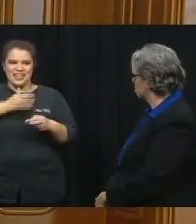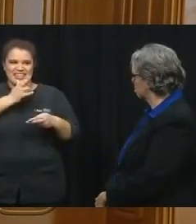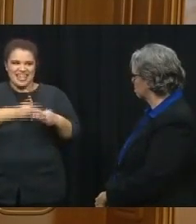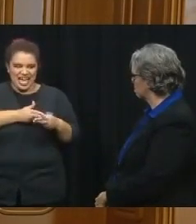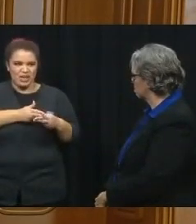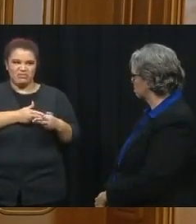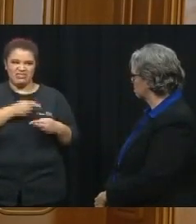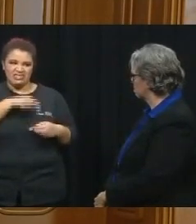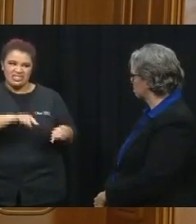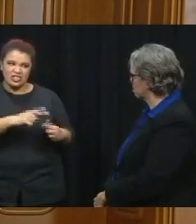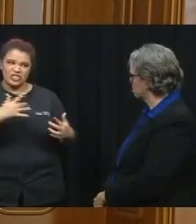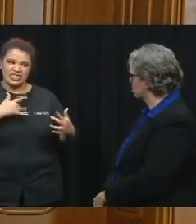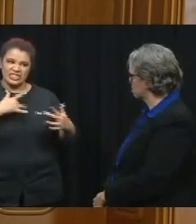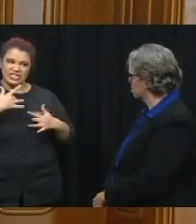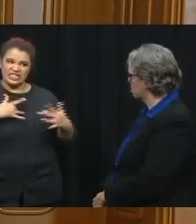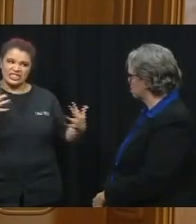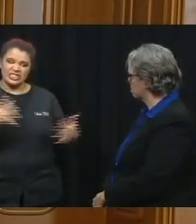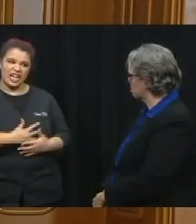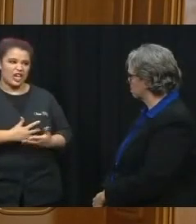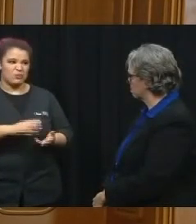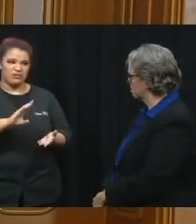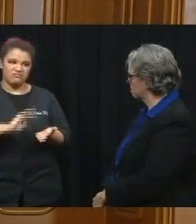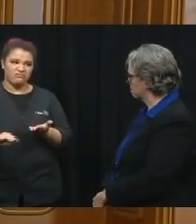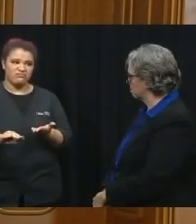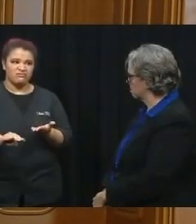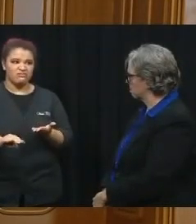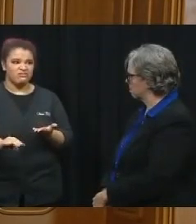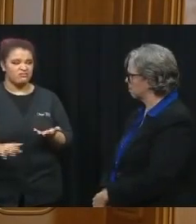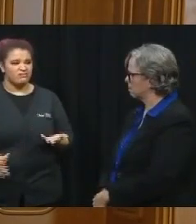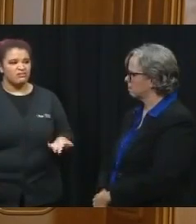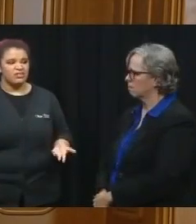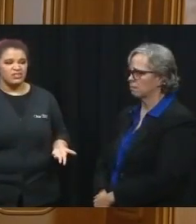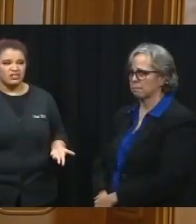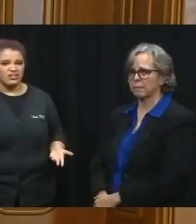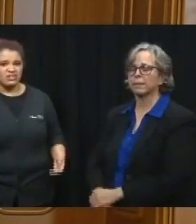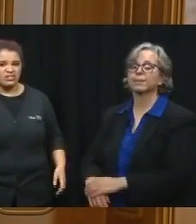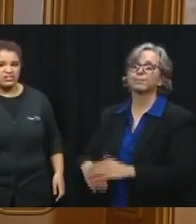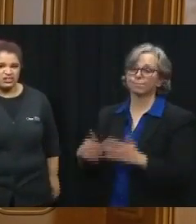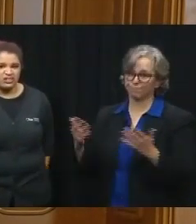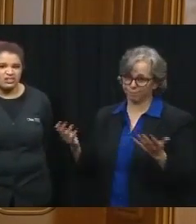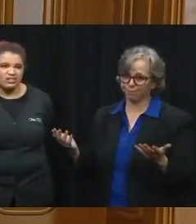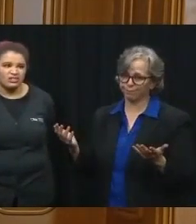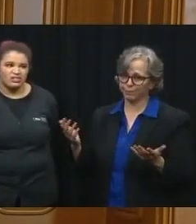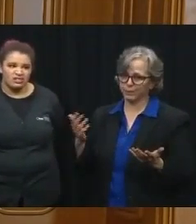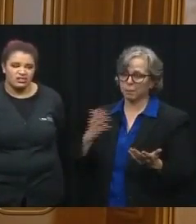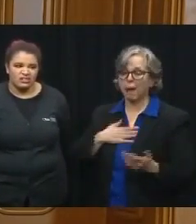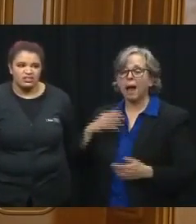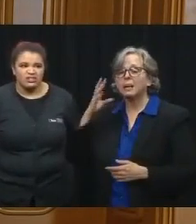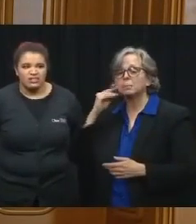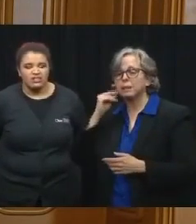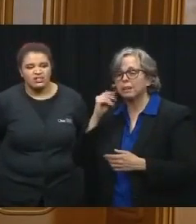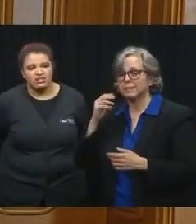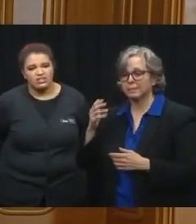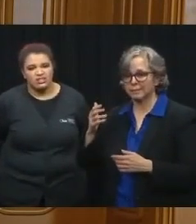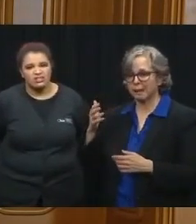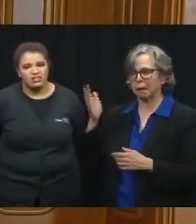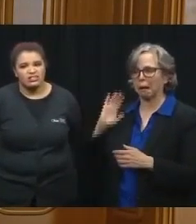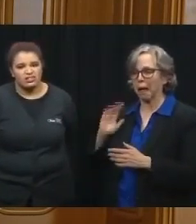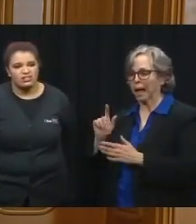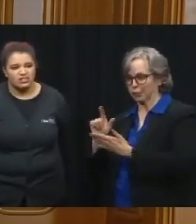a prosecutor. You're always better, having better information. But